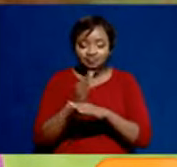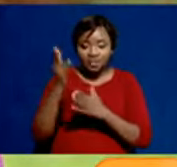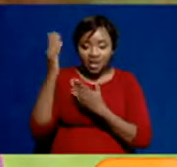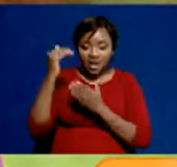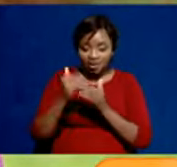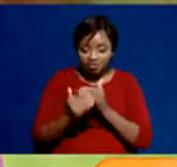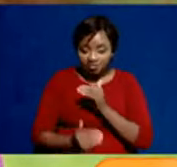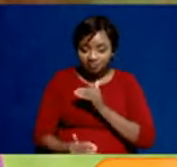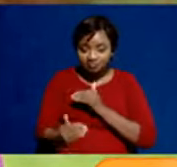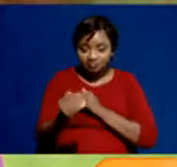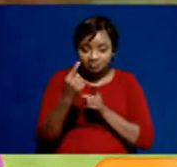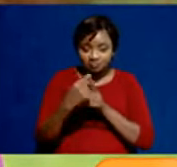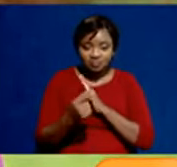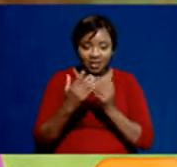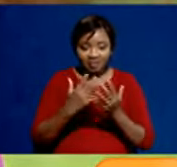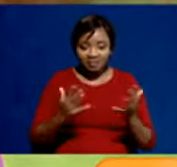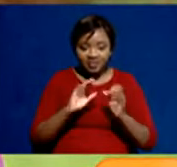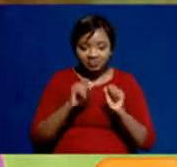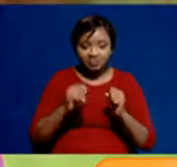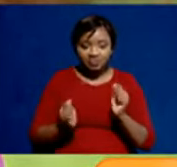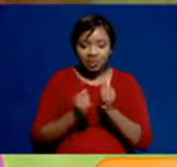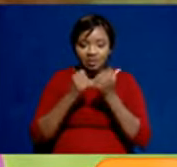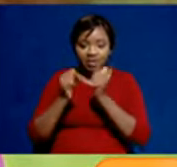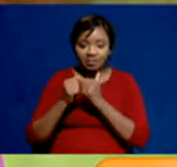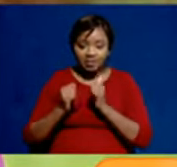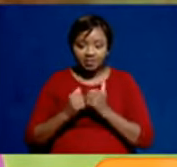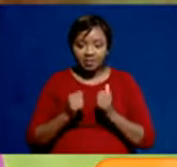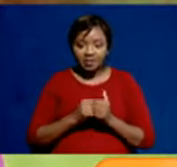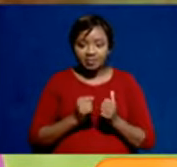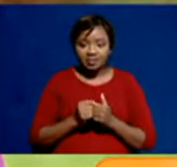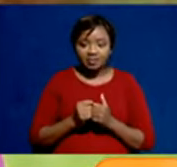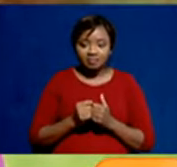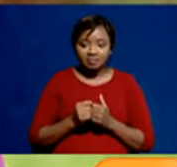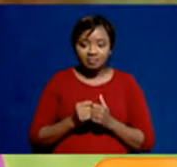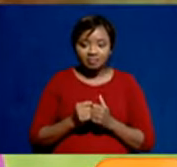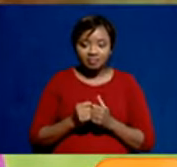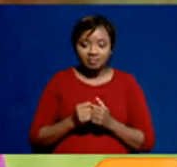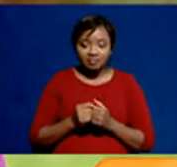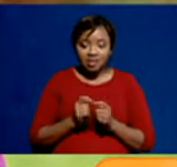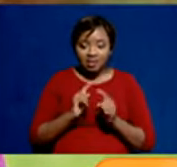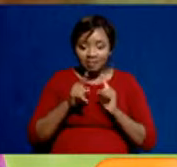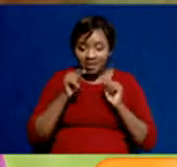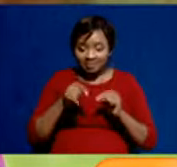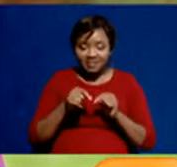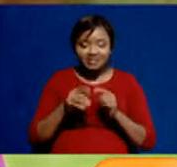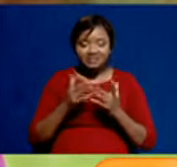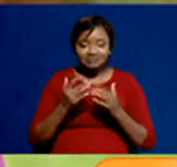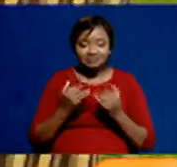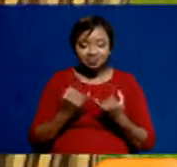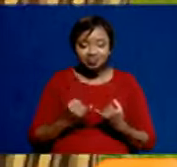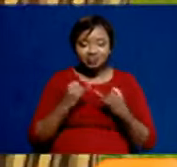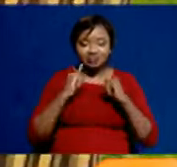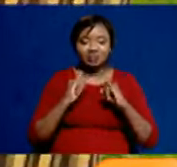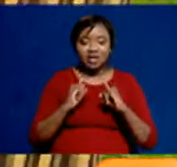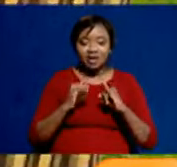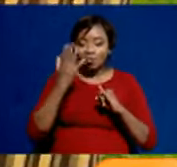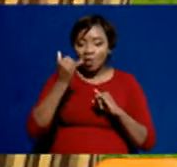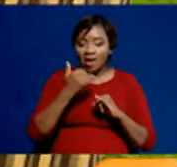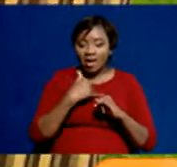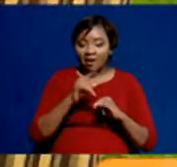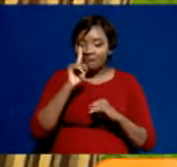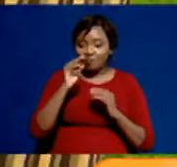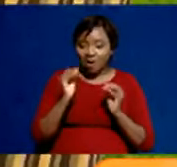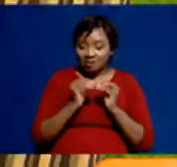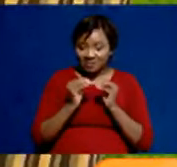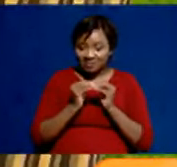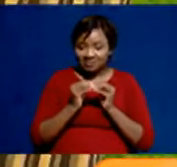year things will happen. Yeah. But there's been an attempt because there was that one meeting which